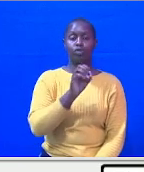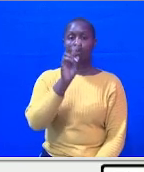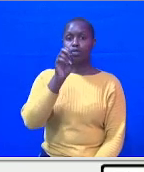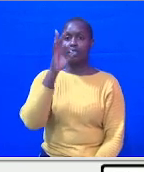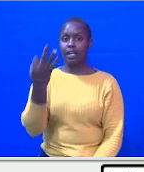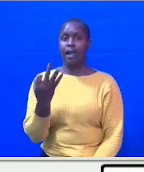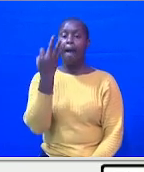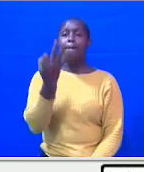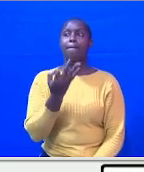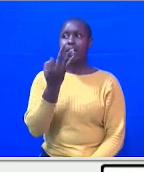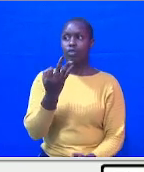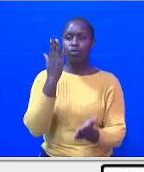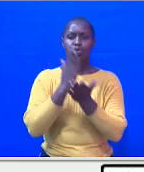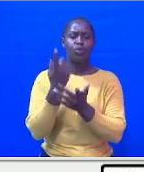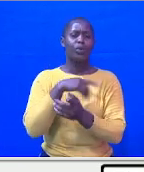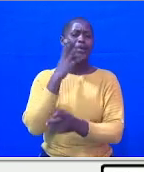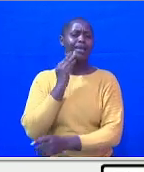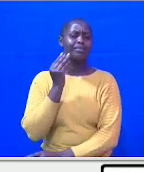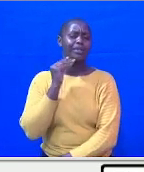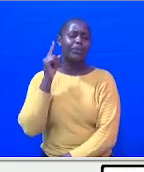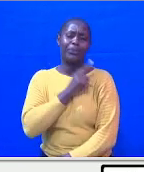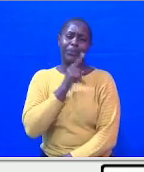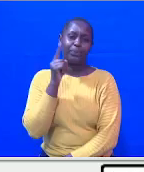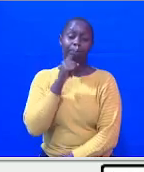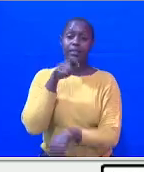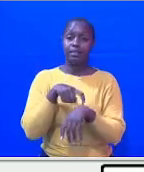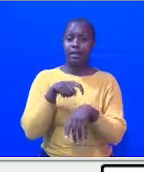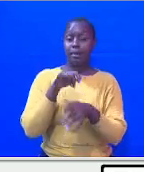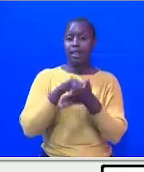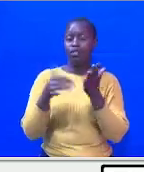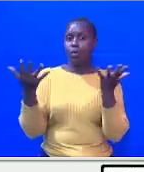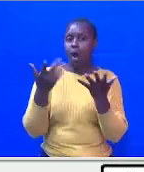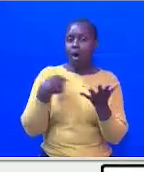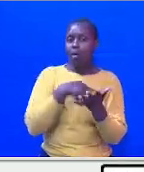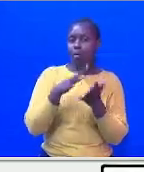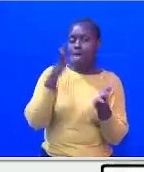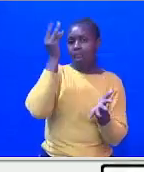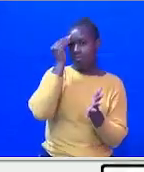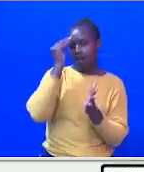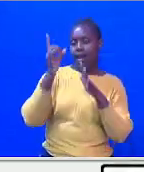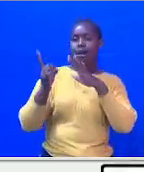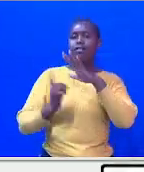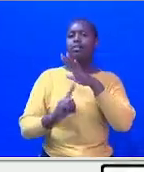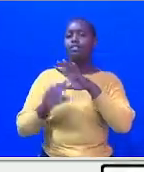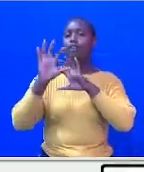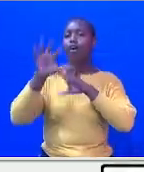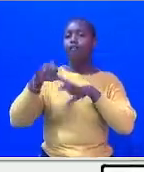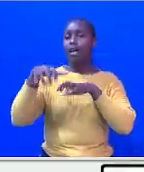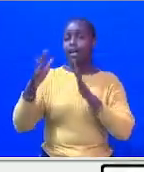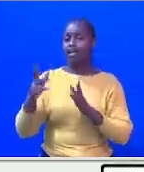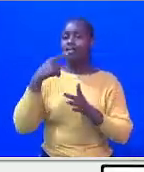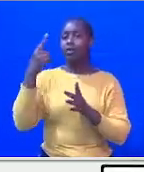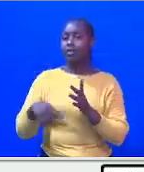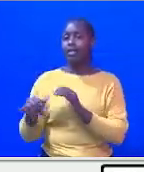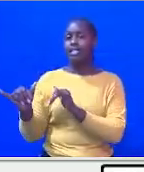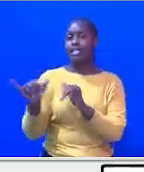very hardship, and that is a learning point. And as the Ministry of Agriculture warns of a looming similar